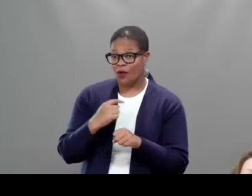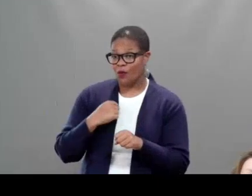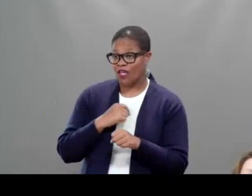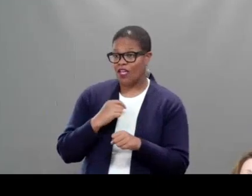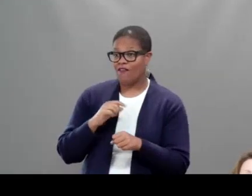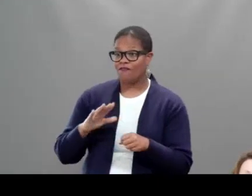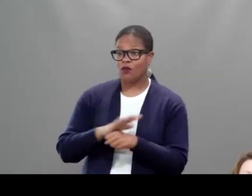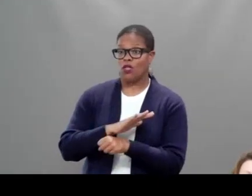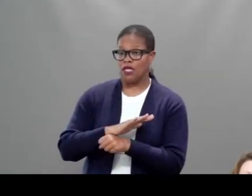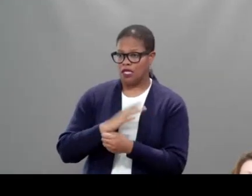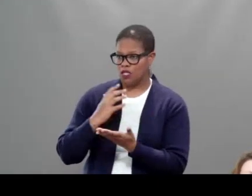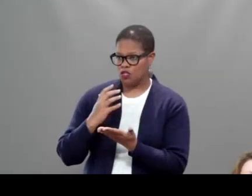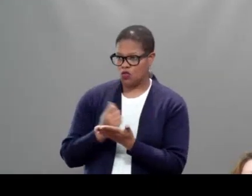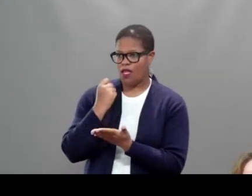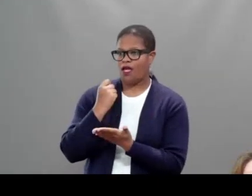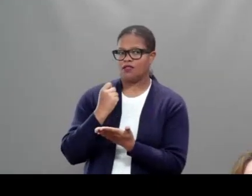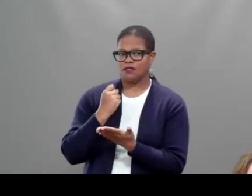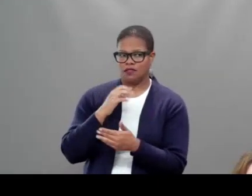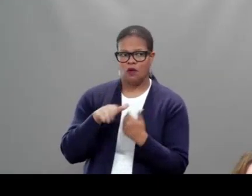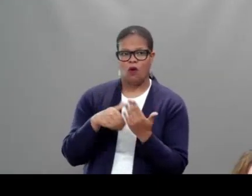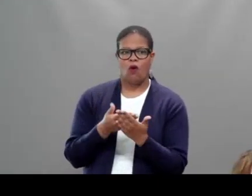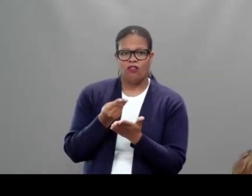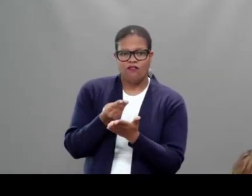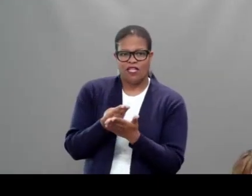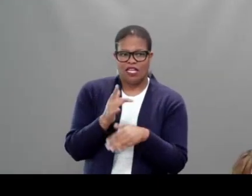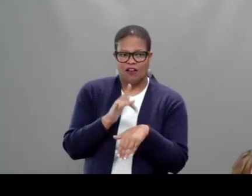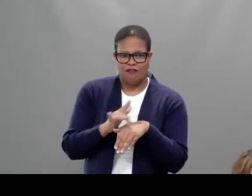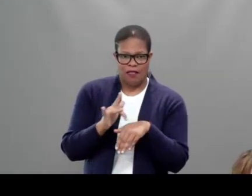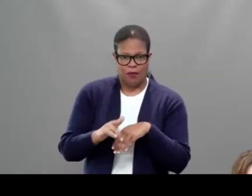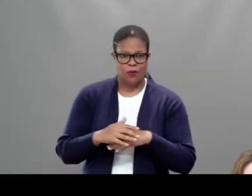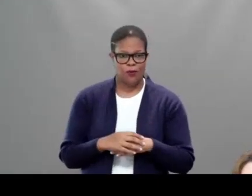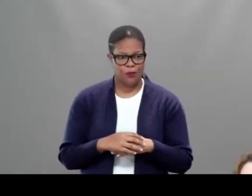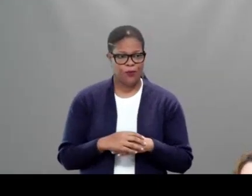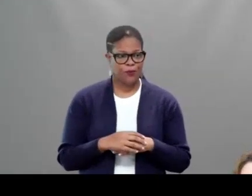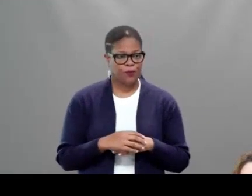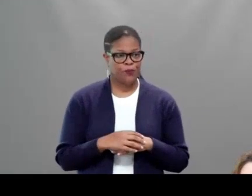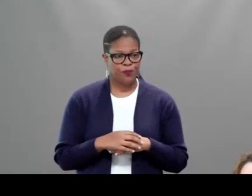fully utilize all the funding that's available to us.